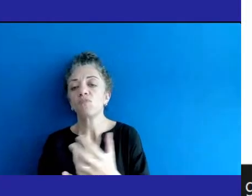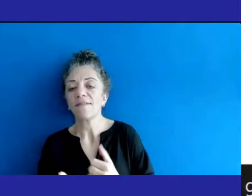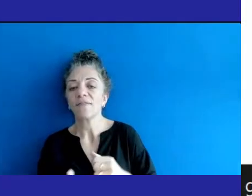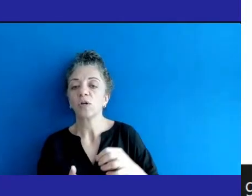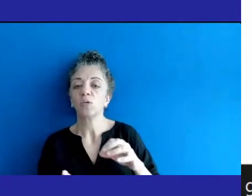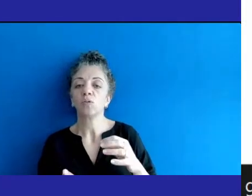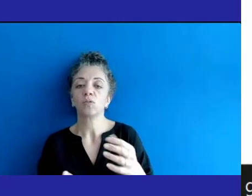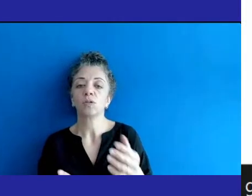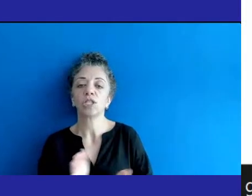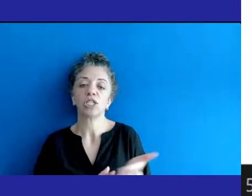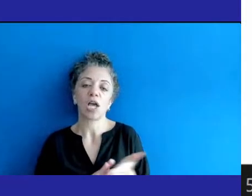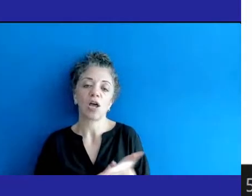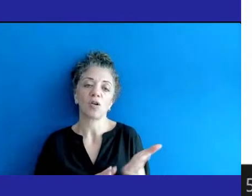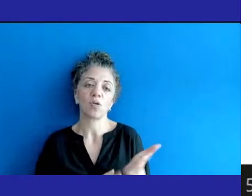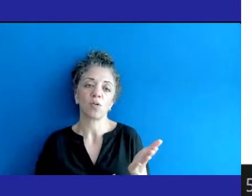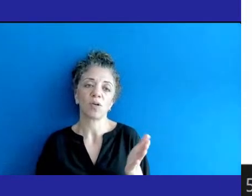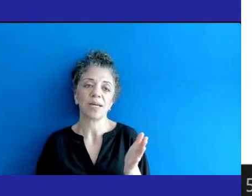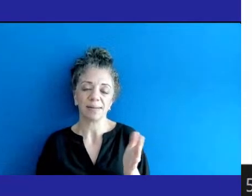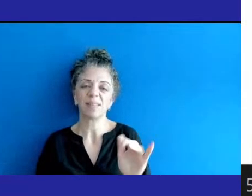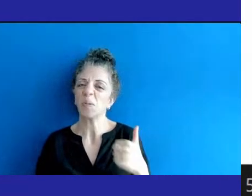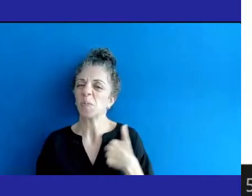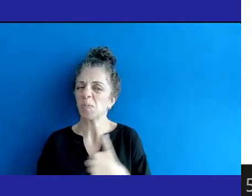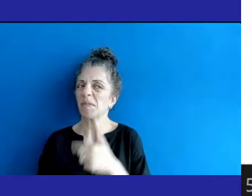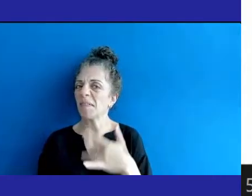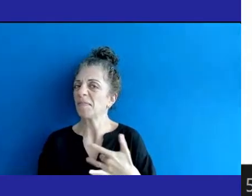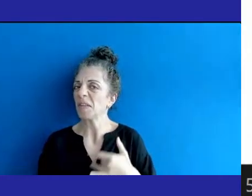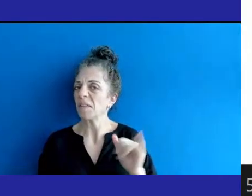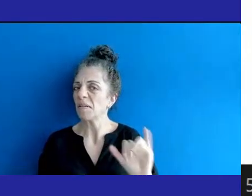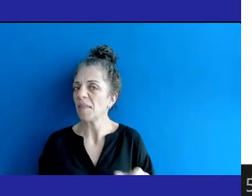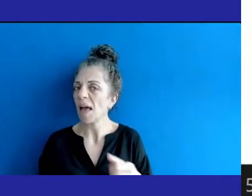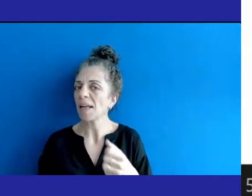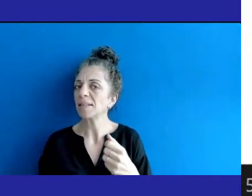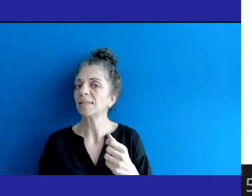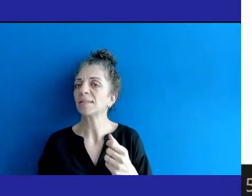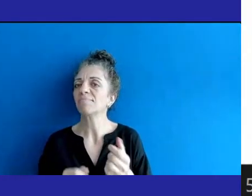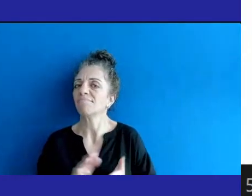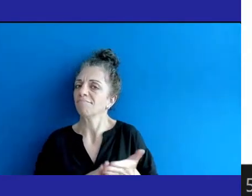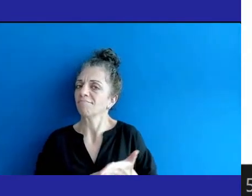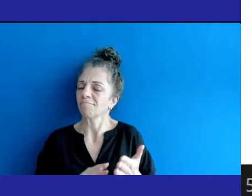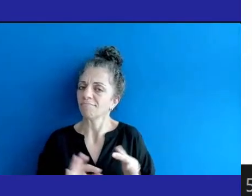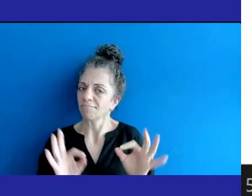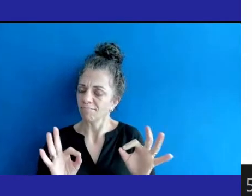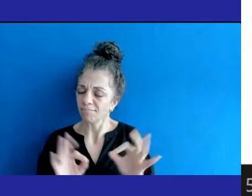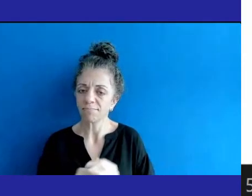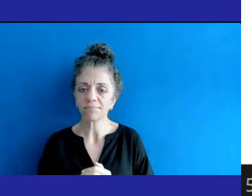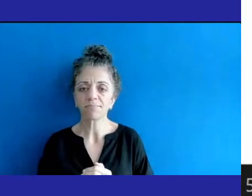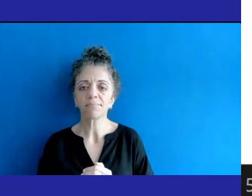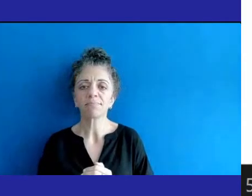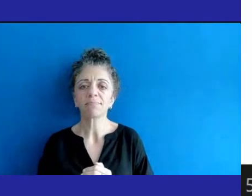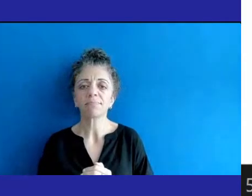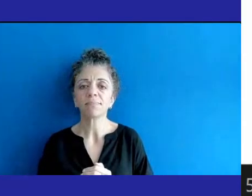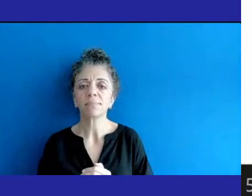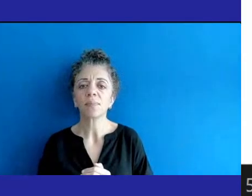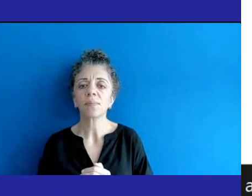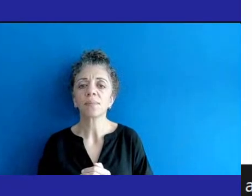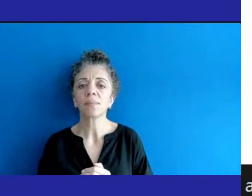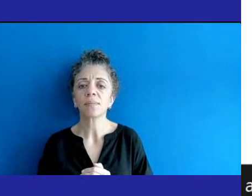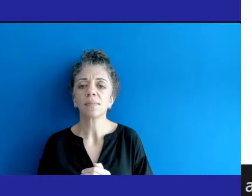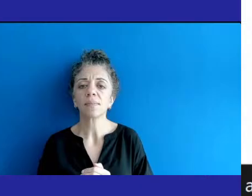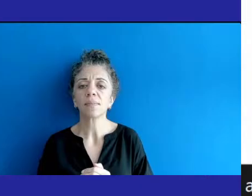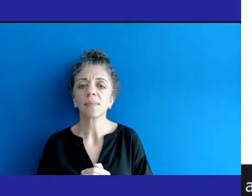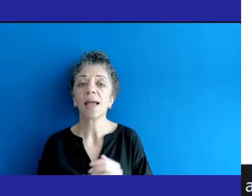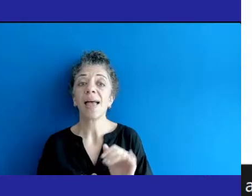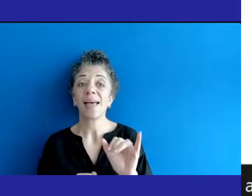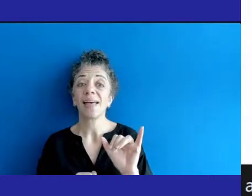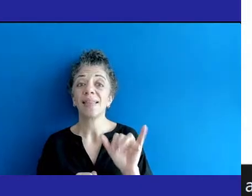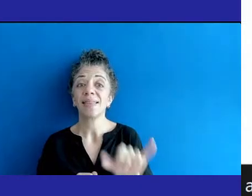facilities, and I think a very productive one. A major structural change for PAGNY is their faculty practice plans, which are the separate